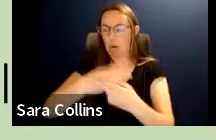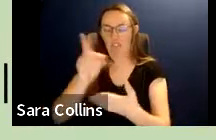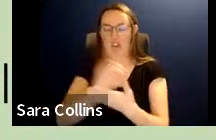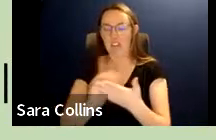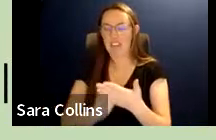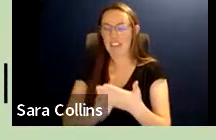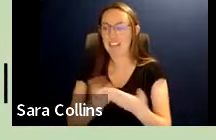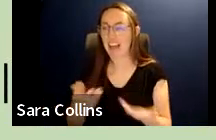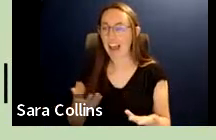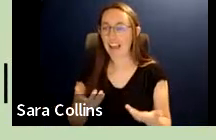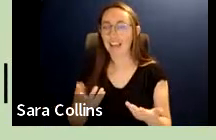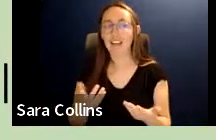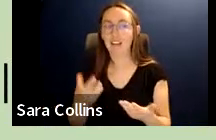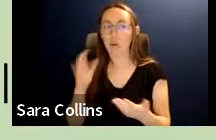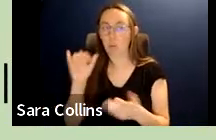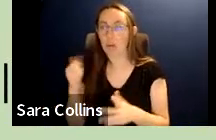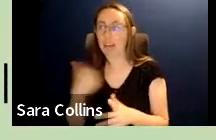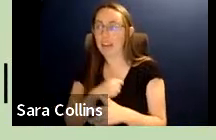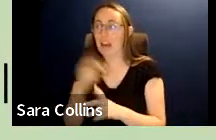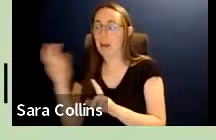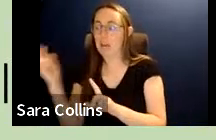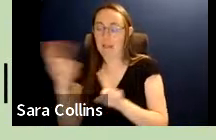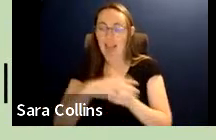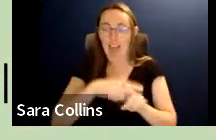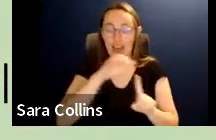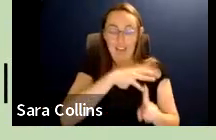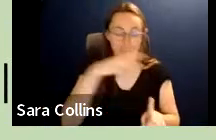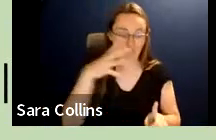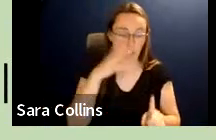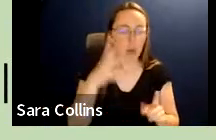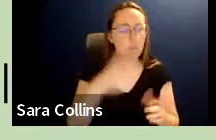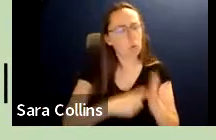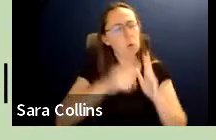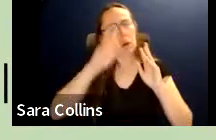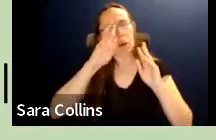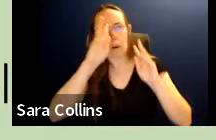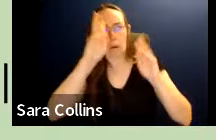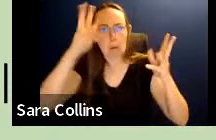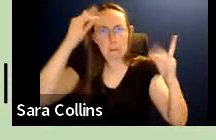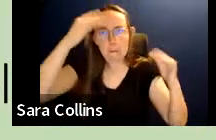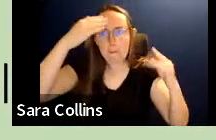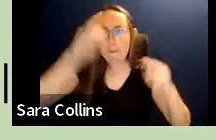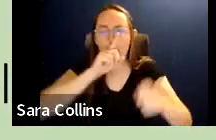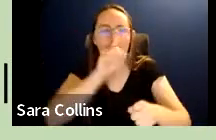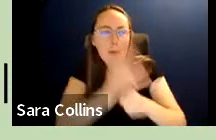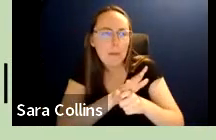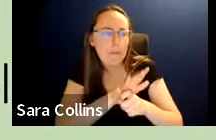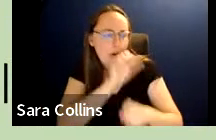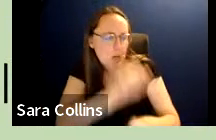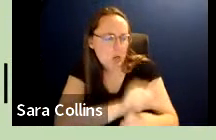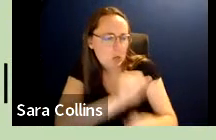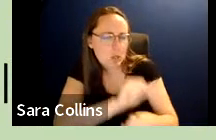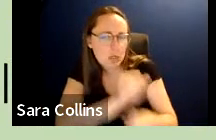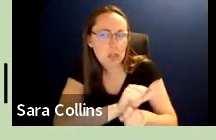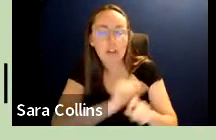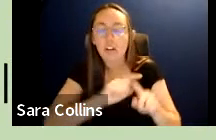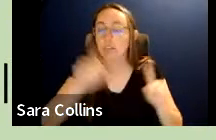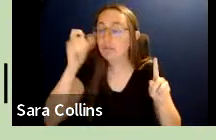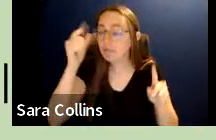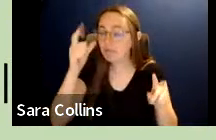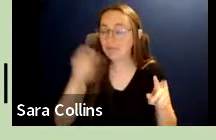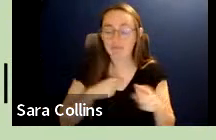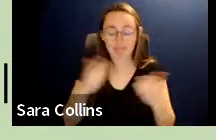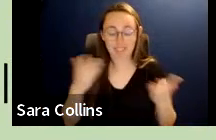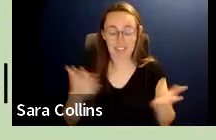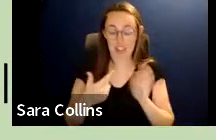setting like our farm. Takes a little creativity and certainly a commitment, but I'm here to hopefully demonstrate